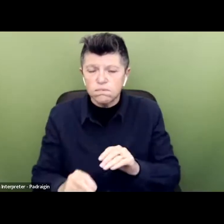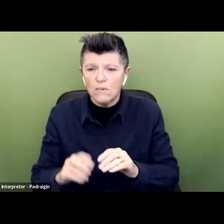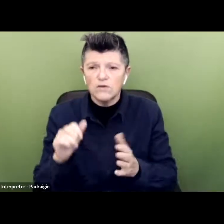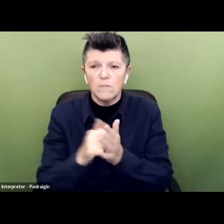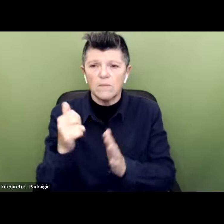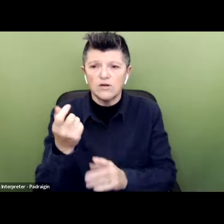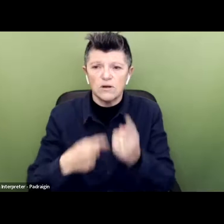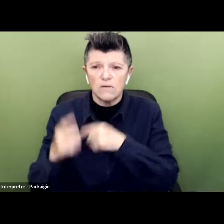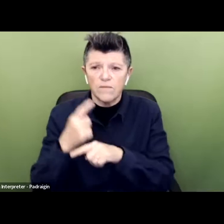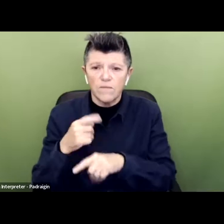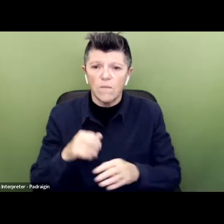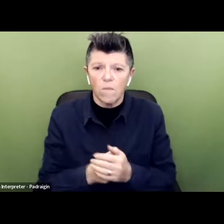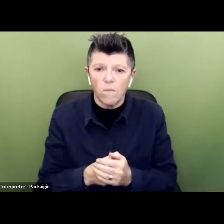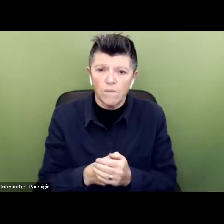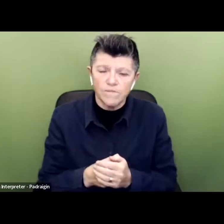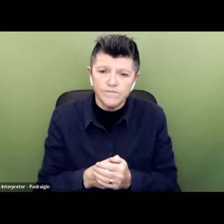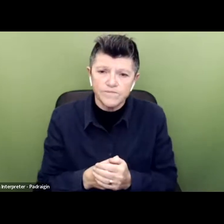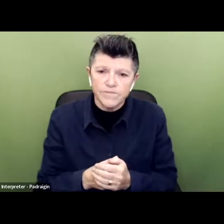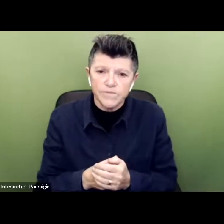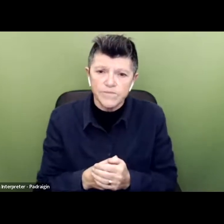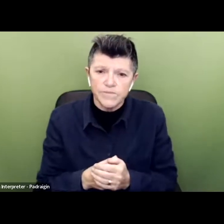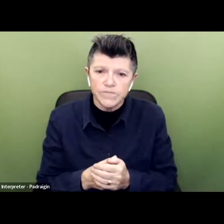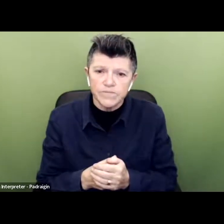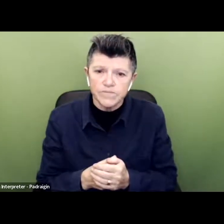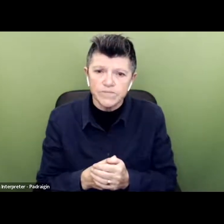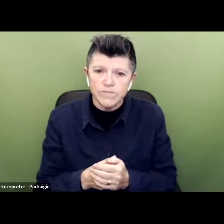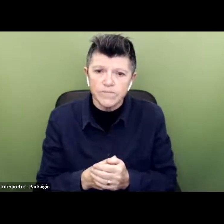The Return of Inequality. And one of the things which